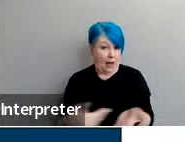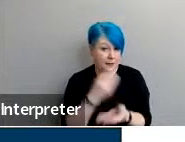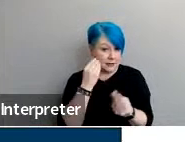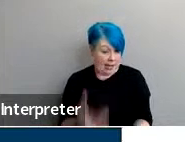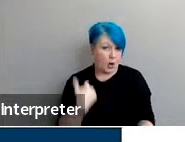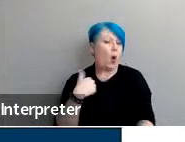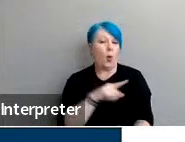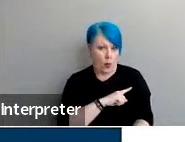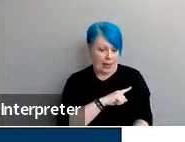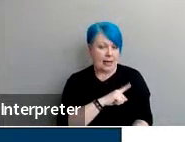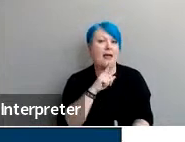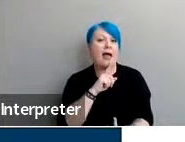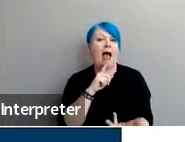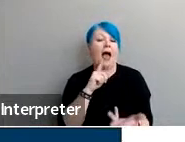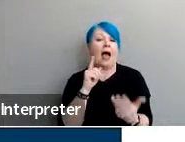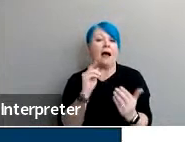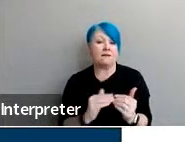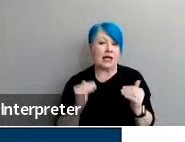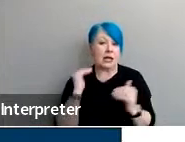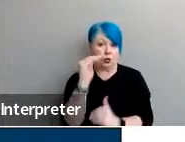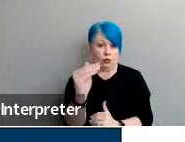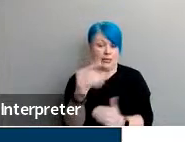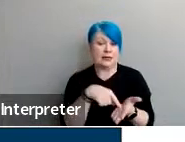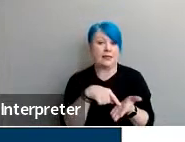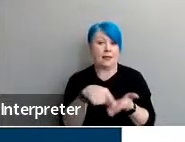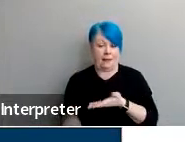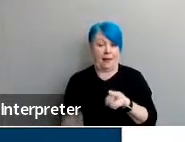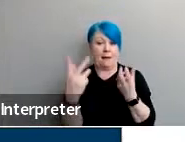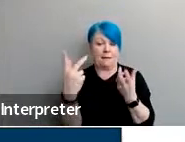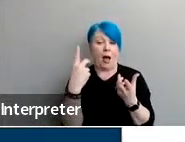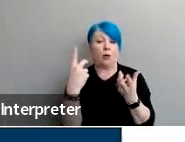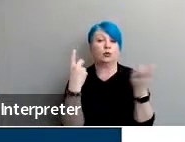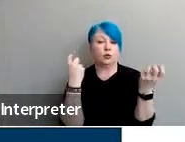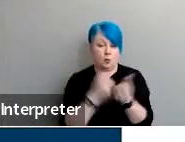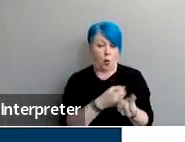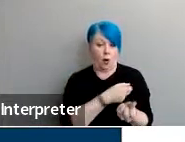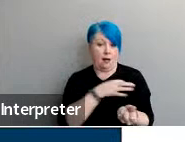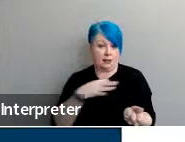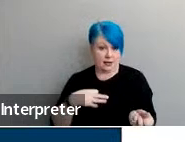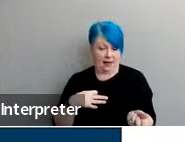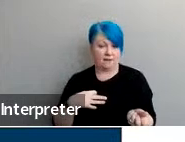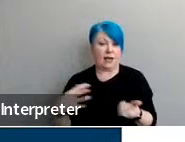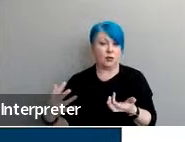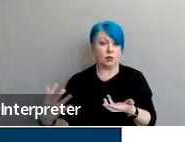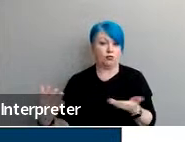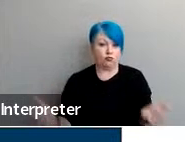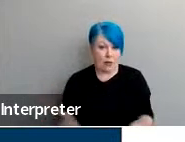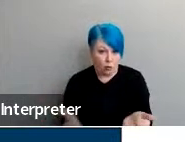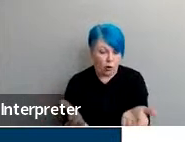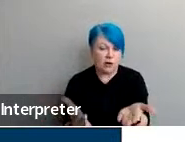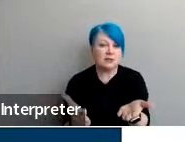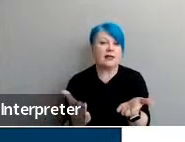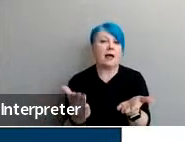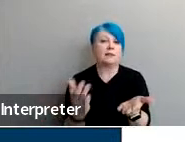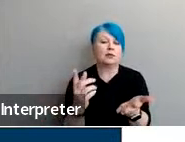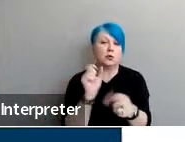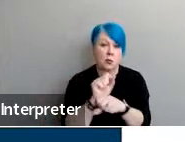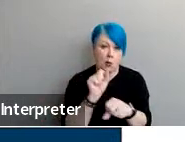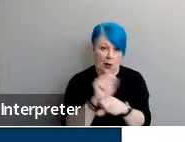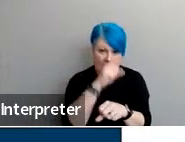amount to support our staff. I can tell you as of date, this is helping a little bit. We have